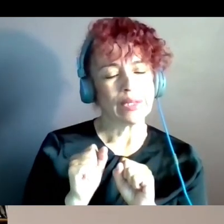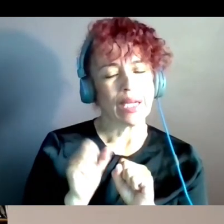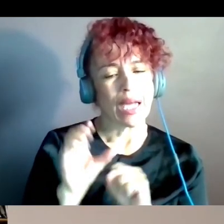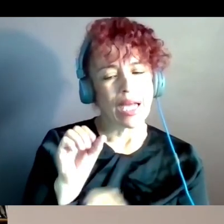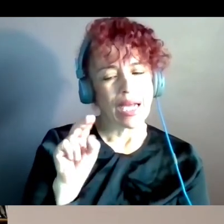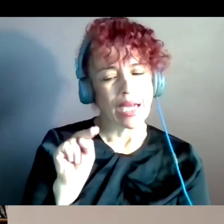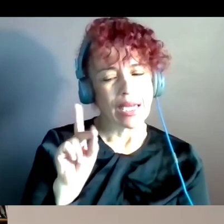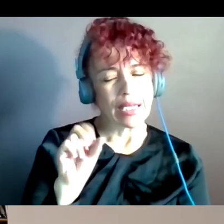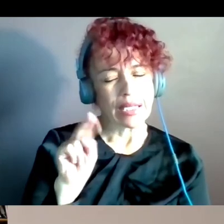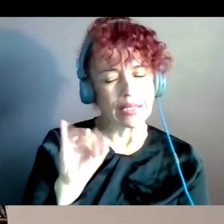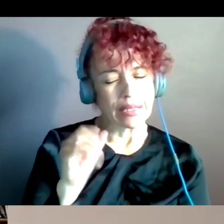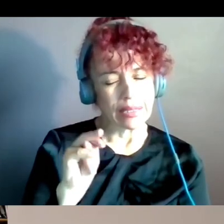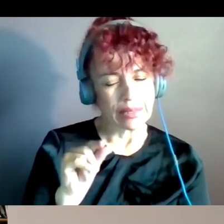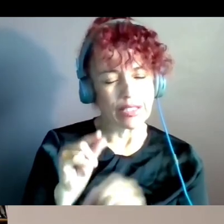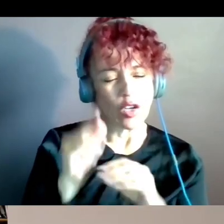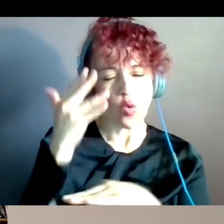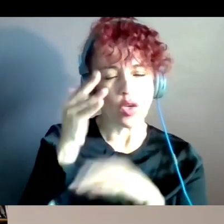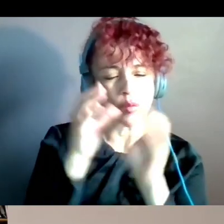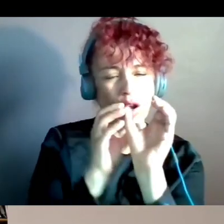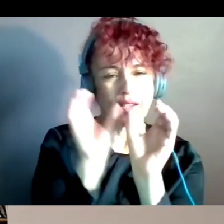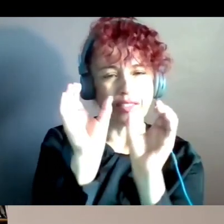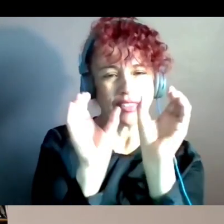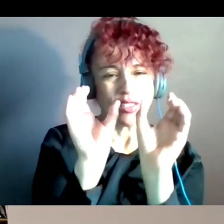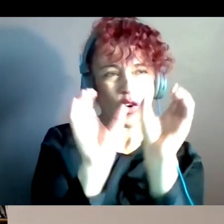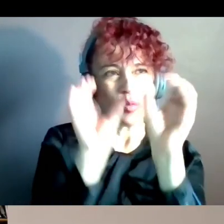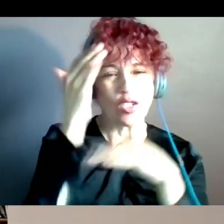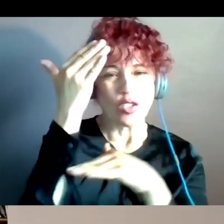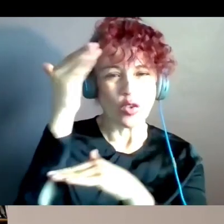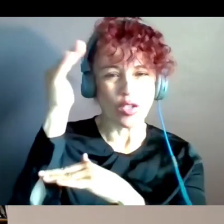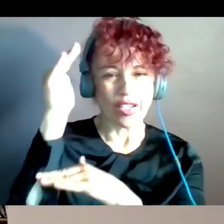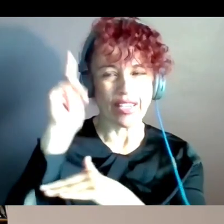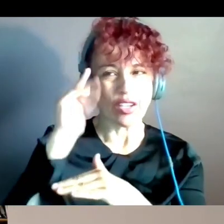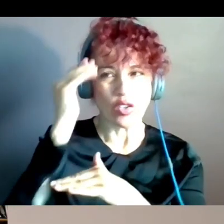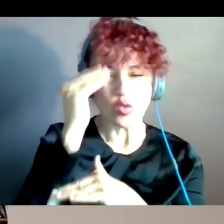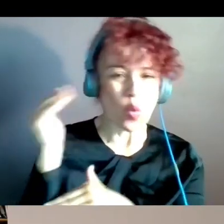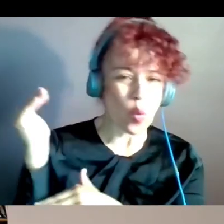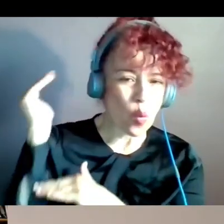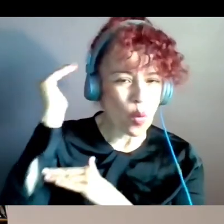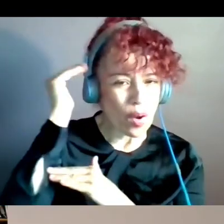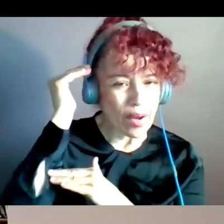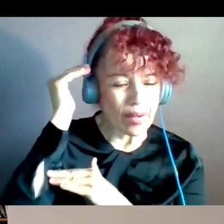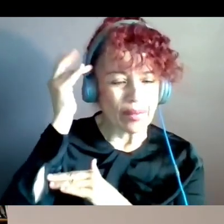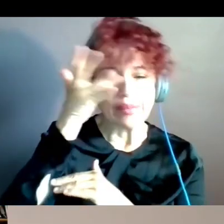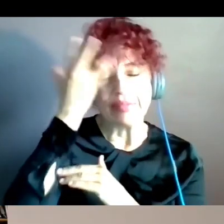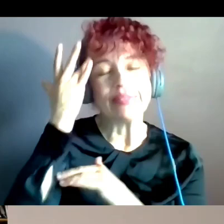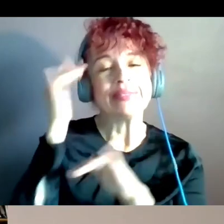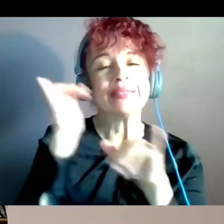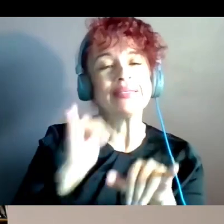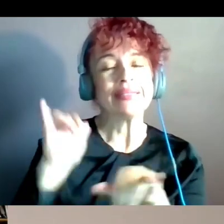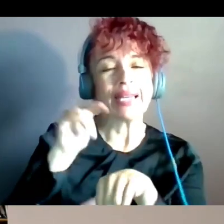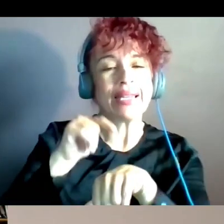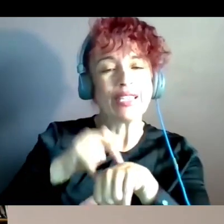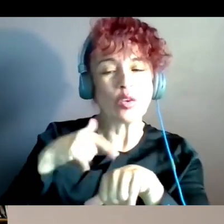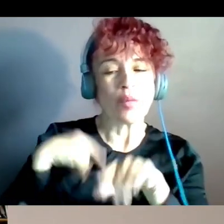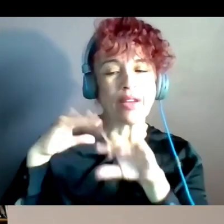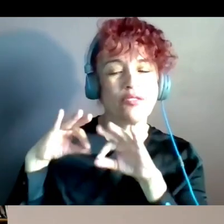contending to get ornaments, and knowing, and I had been at the same time period giving them to my